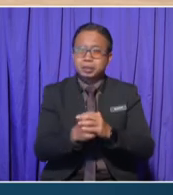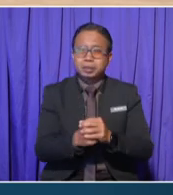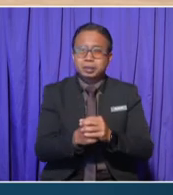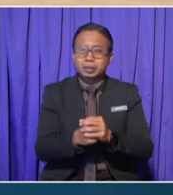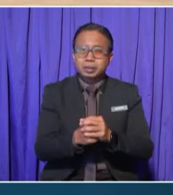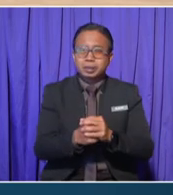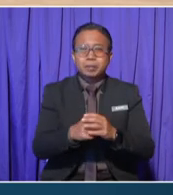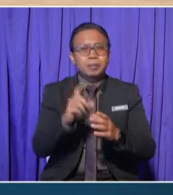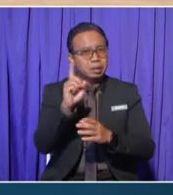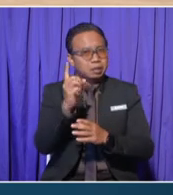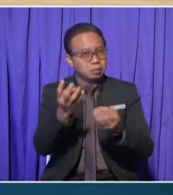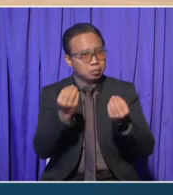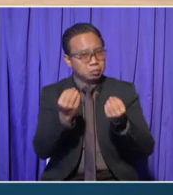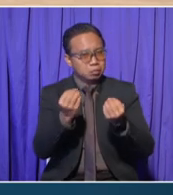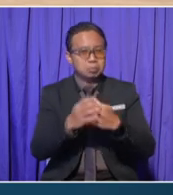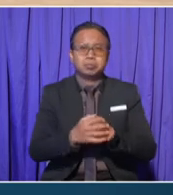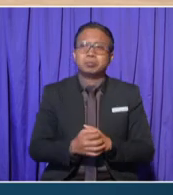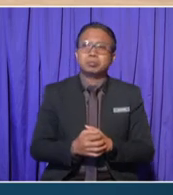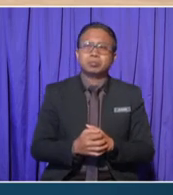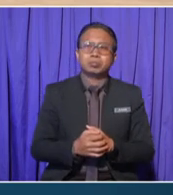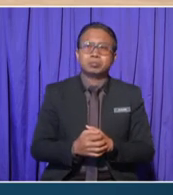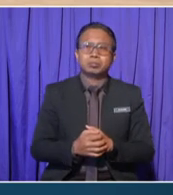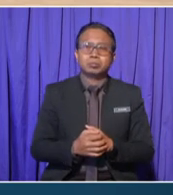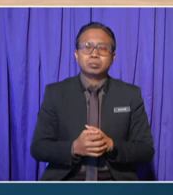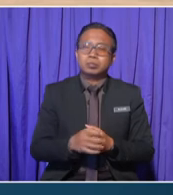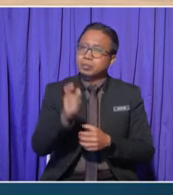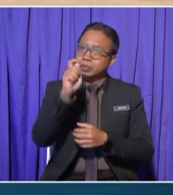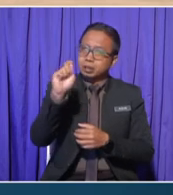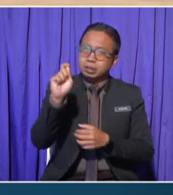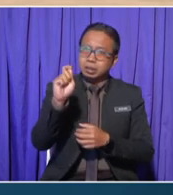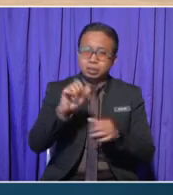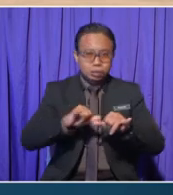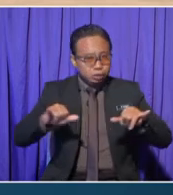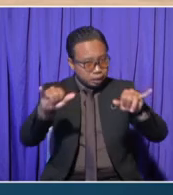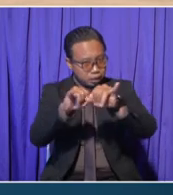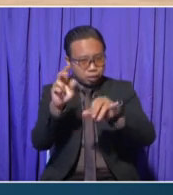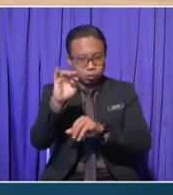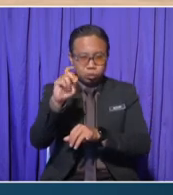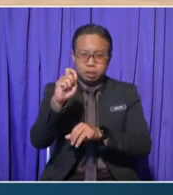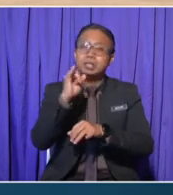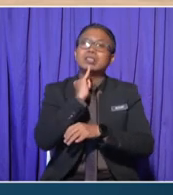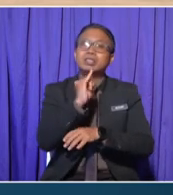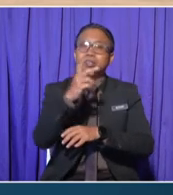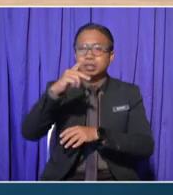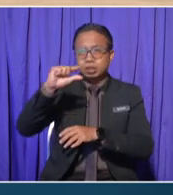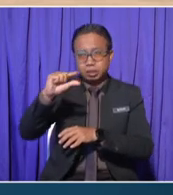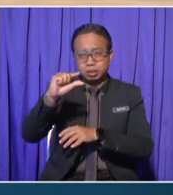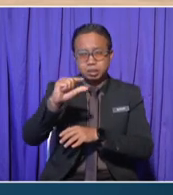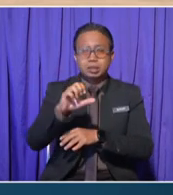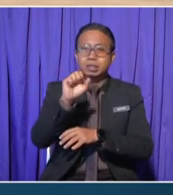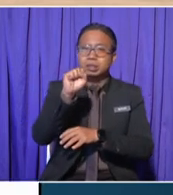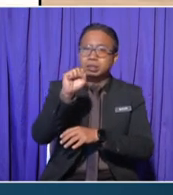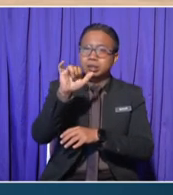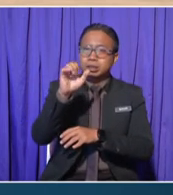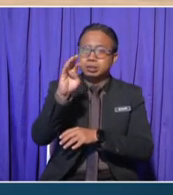mechanically or electronically. The standard unit is kilogram and the symbol is